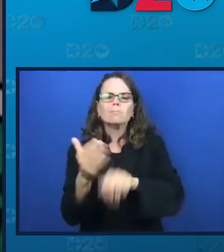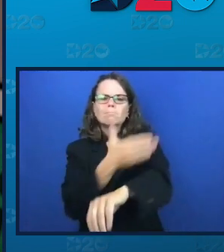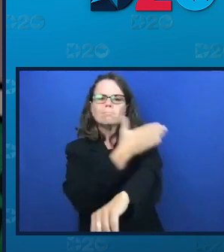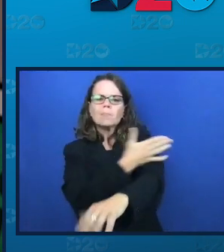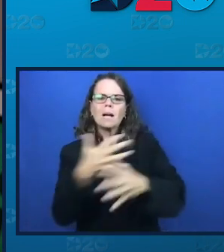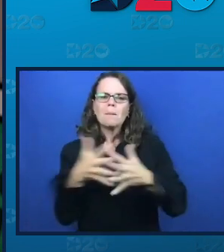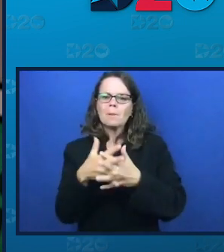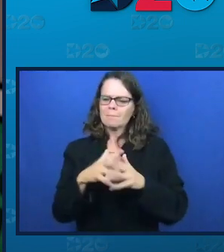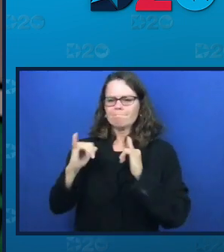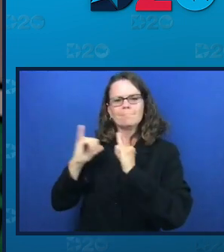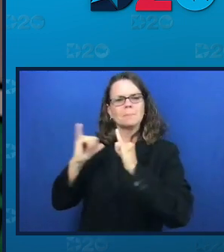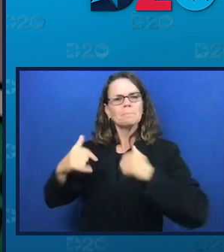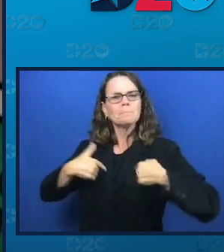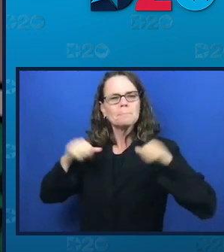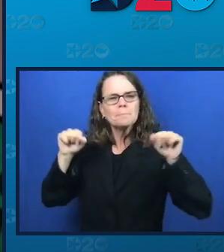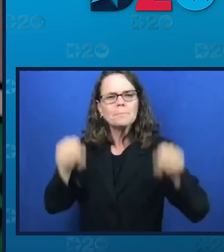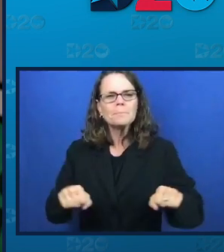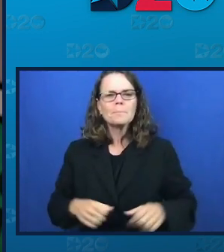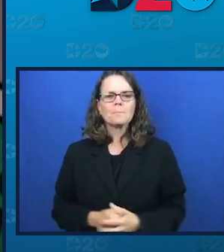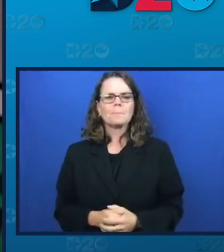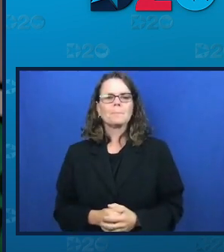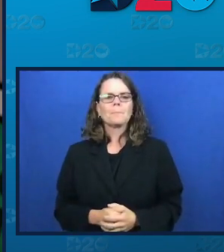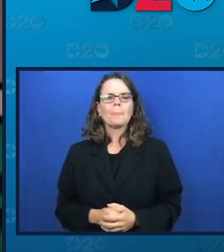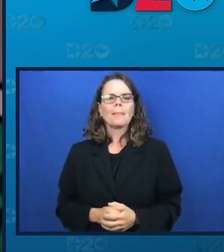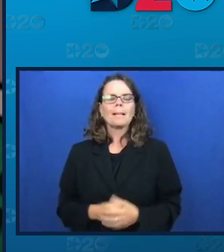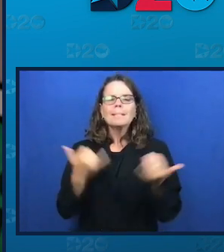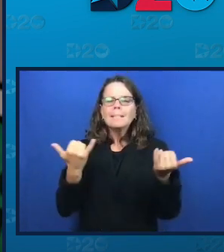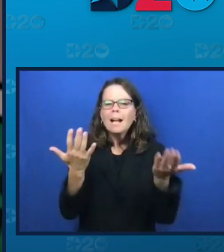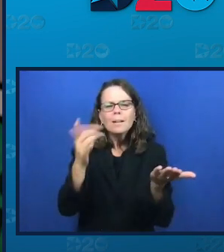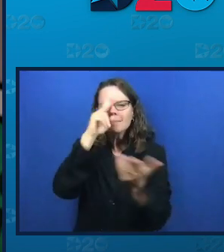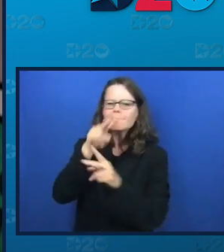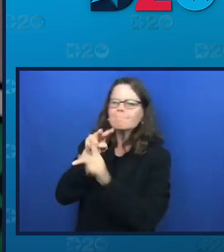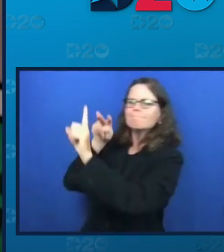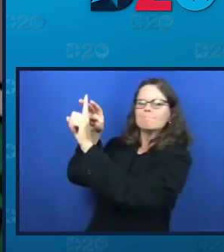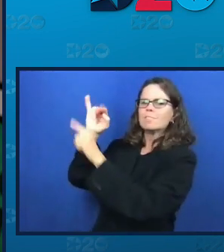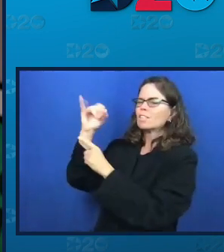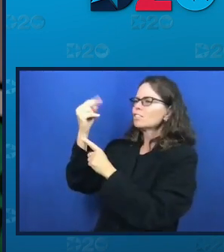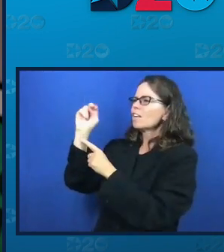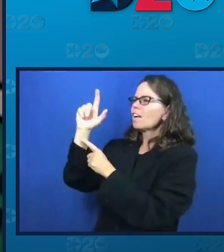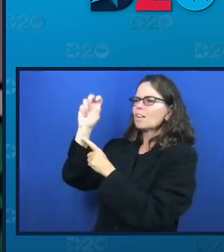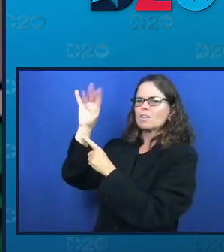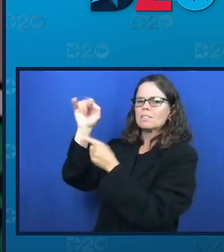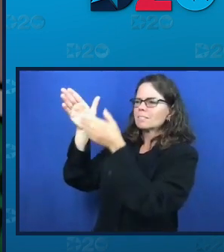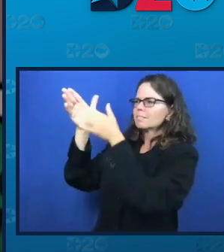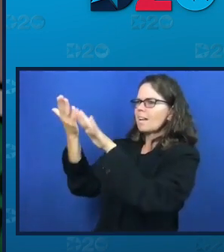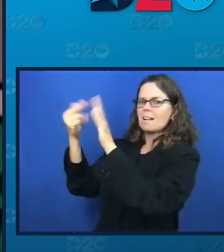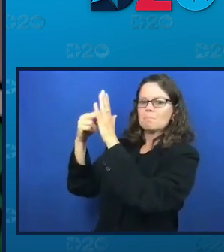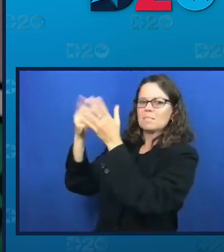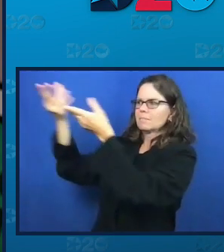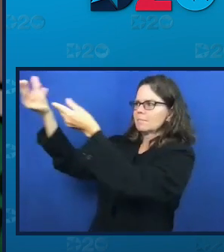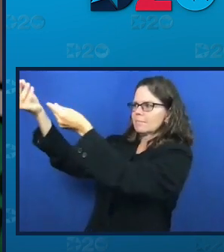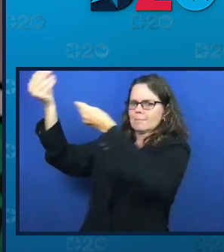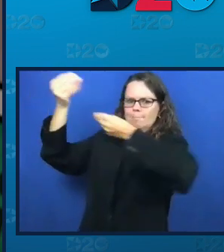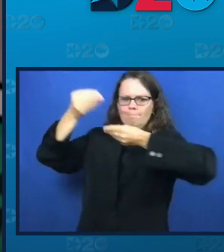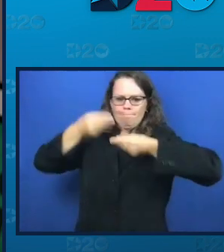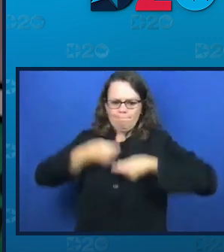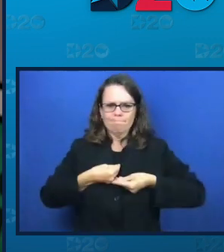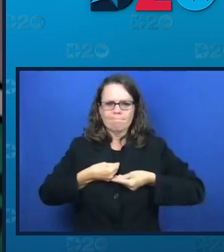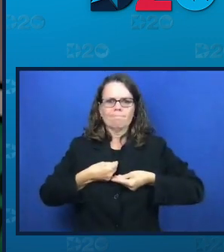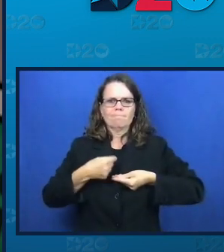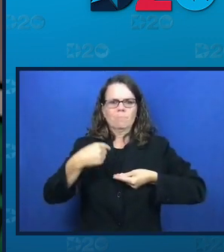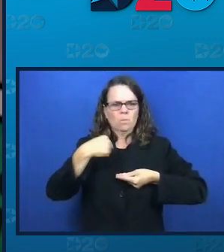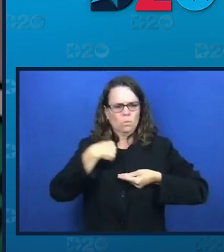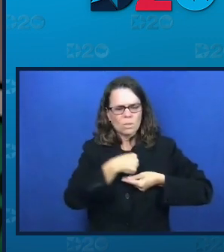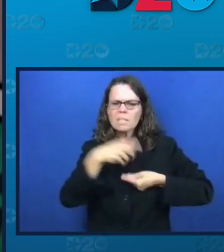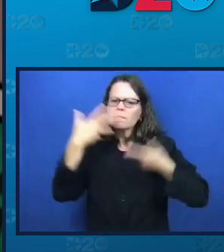to each of us. We've cried out for justice. We have gathered in our streets to demand change.